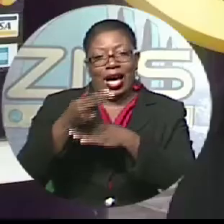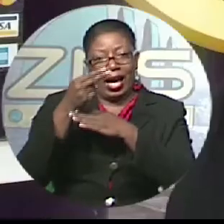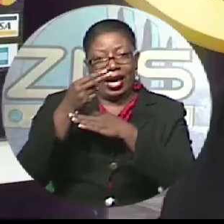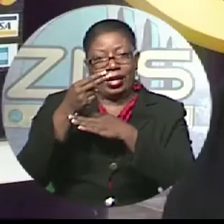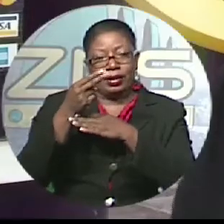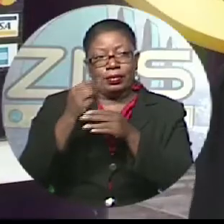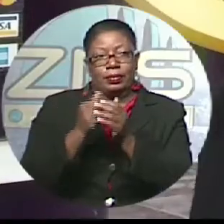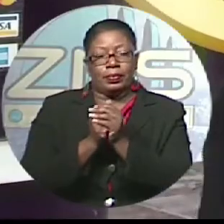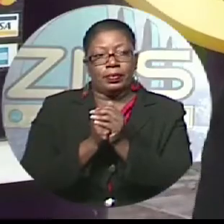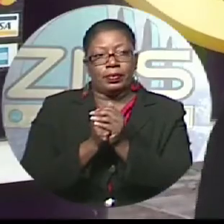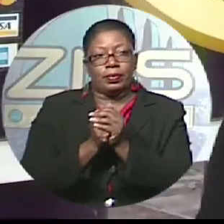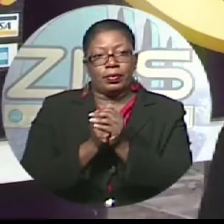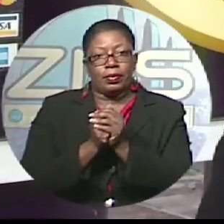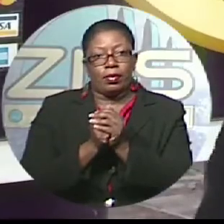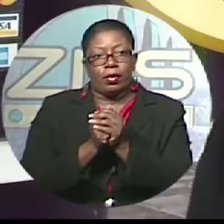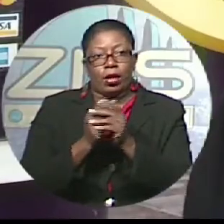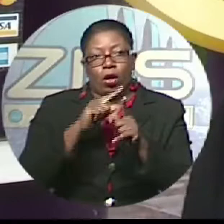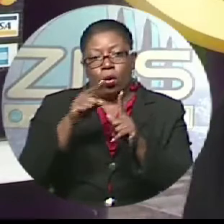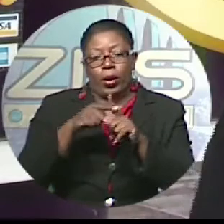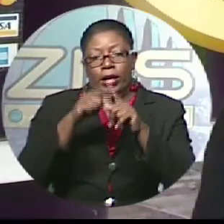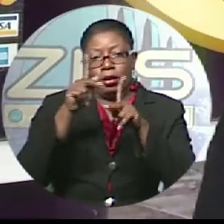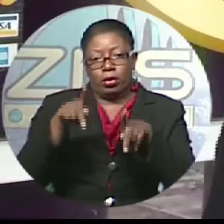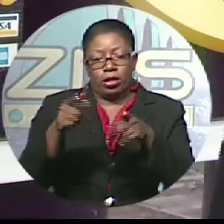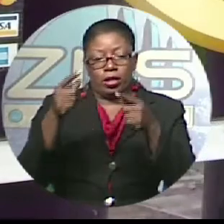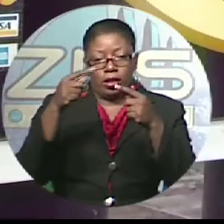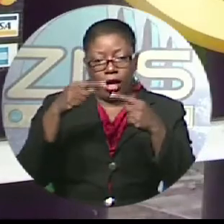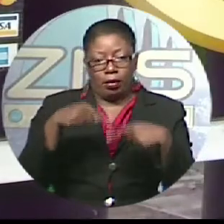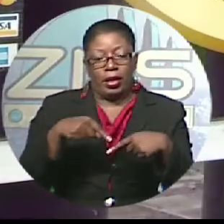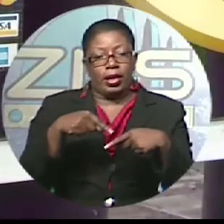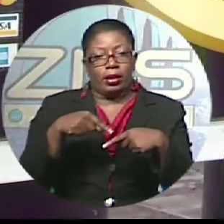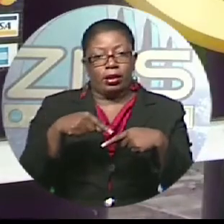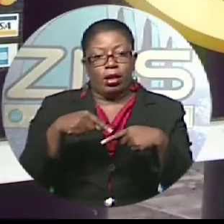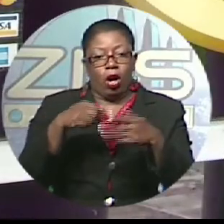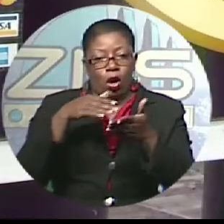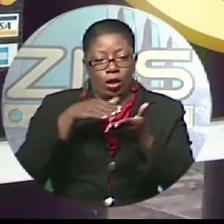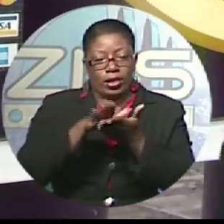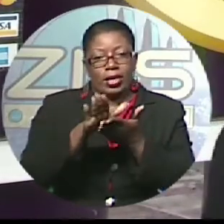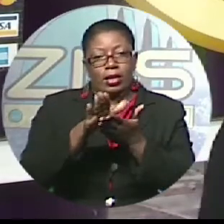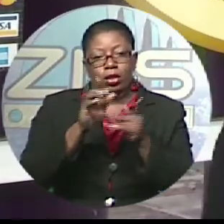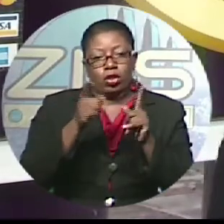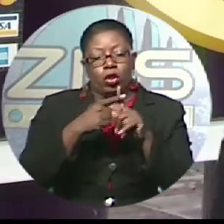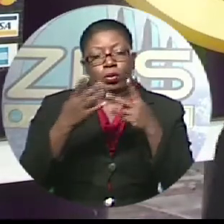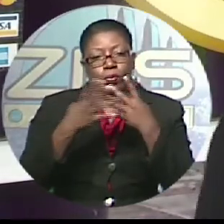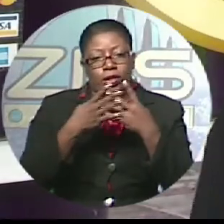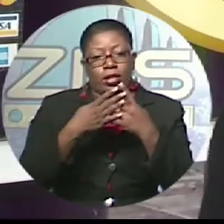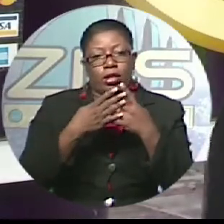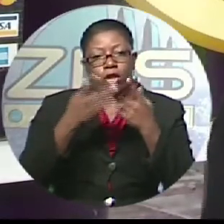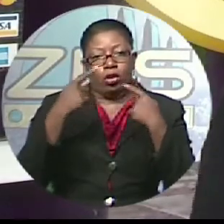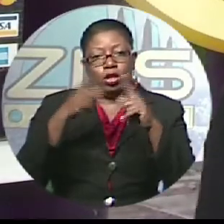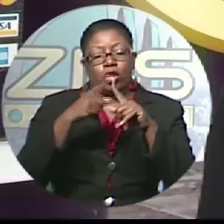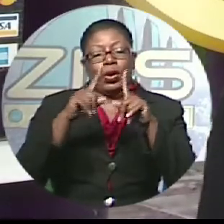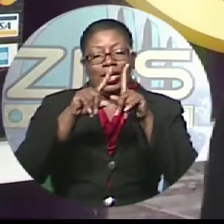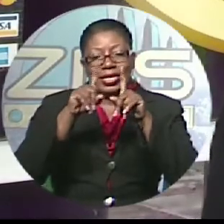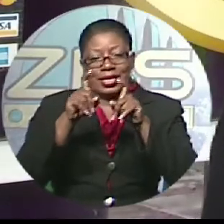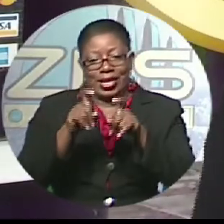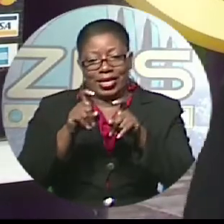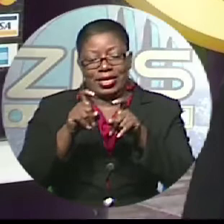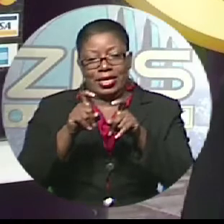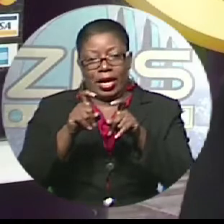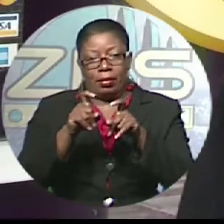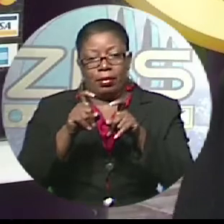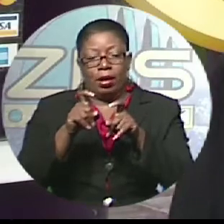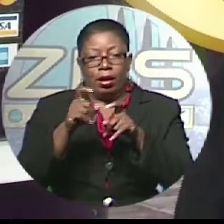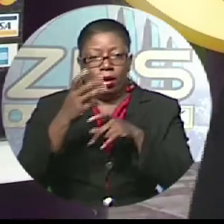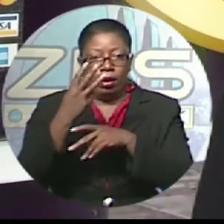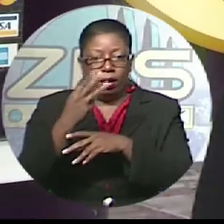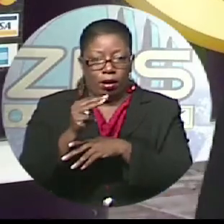taken. When people come in on remand or where they're actually sentenced to prison, we screen all of them. And what we try to do is make sure as much as possible